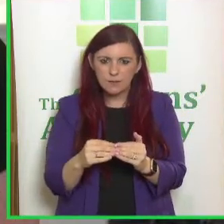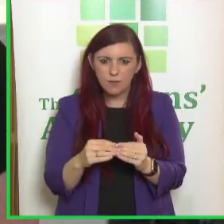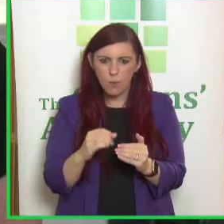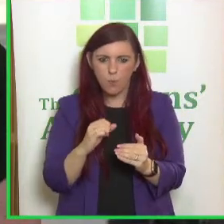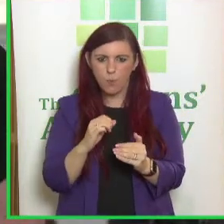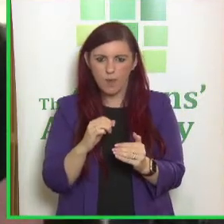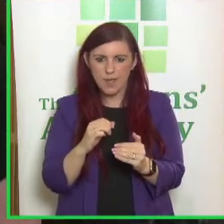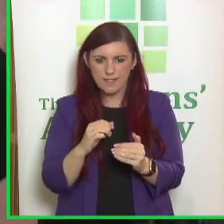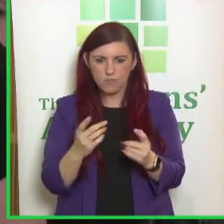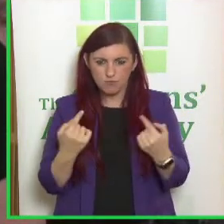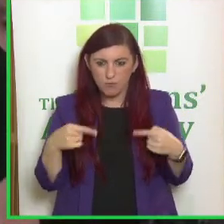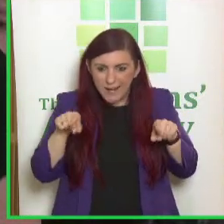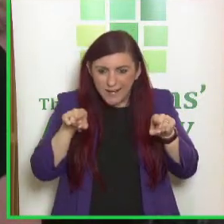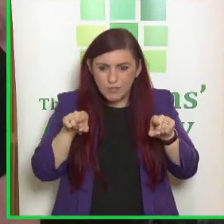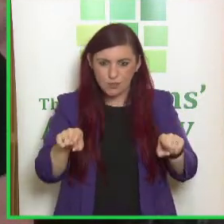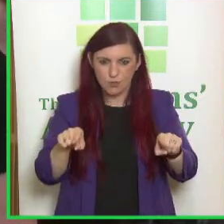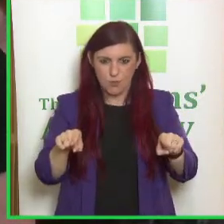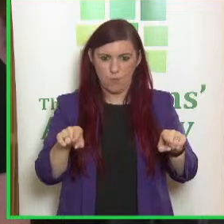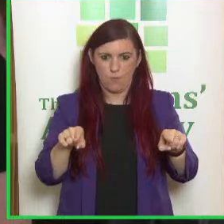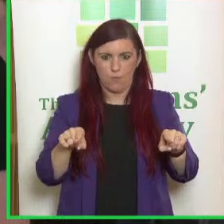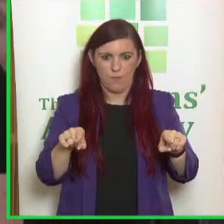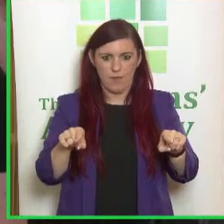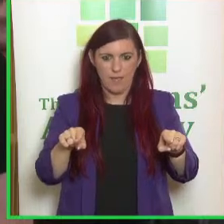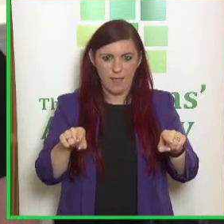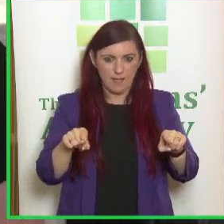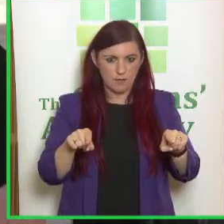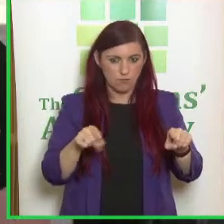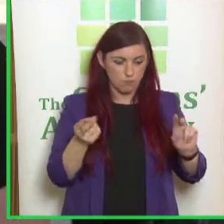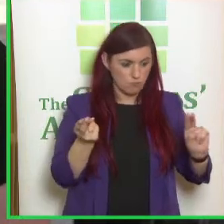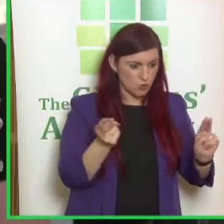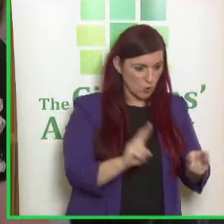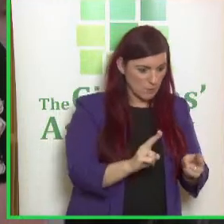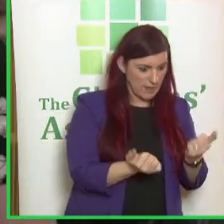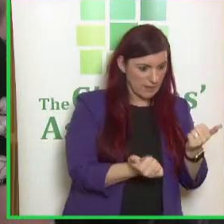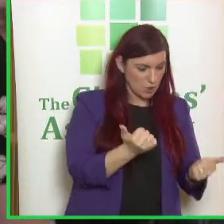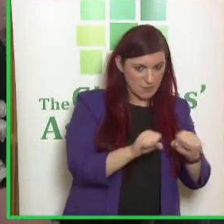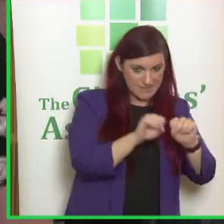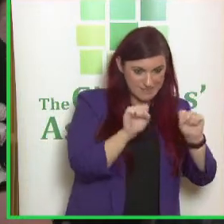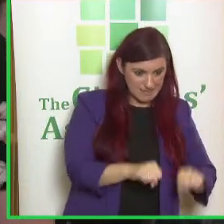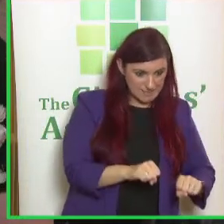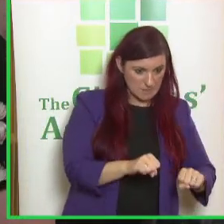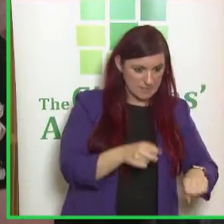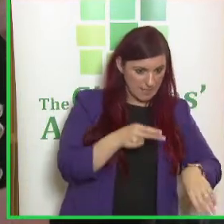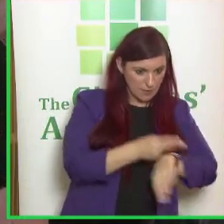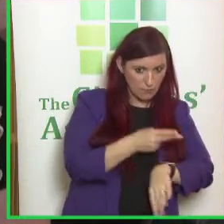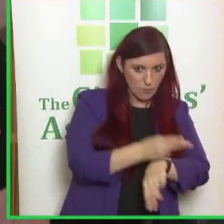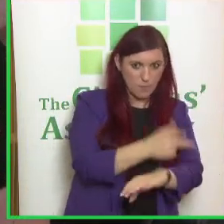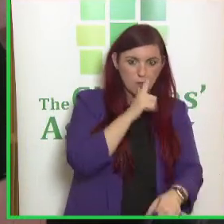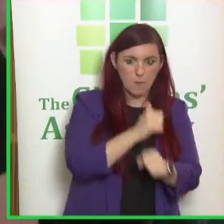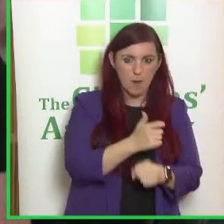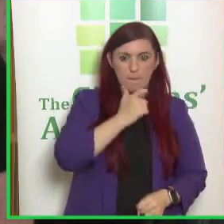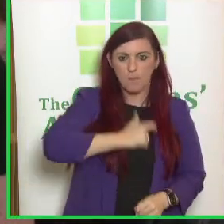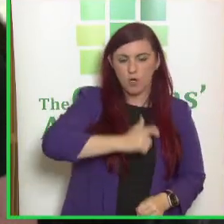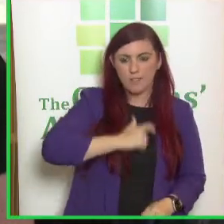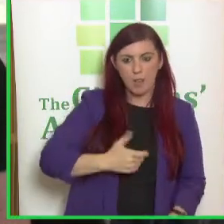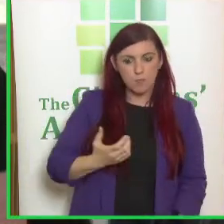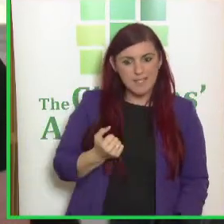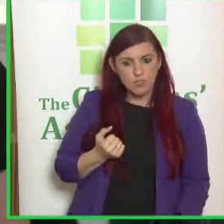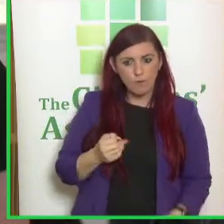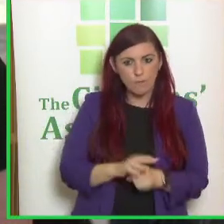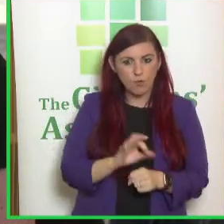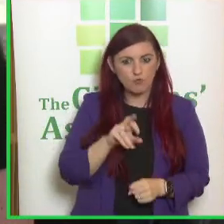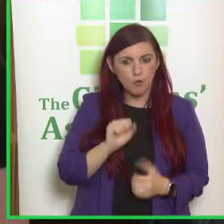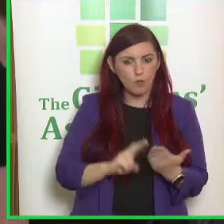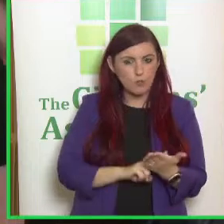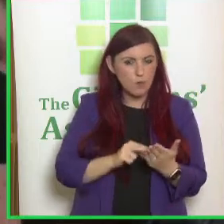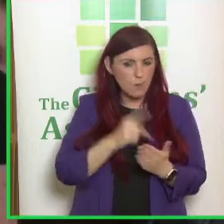it's in relation to having to engage with the justice system in any shape or form in relation to personal possession for drug use. So I'm just wondering if you could